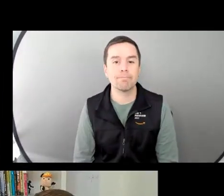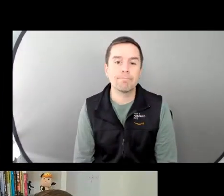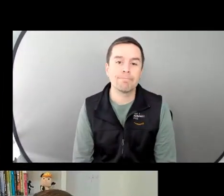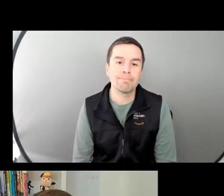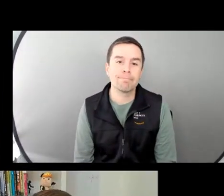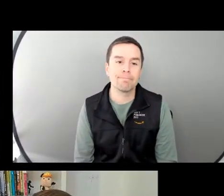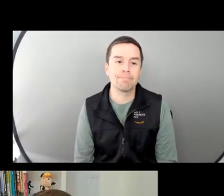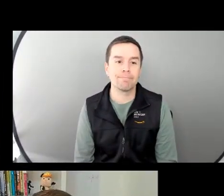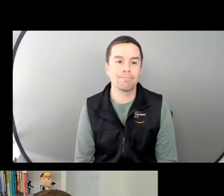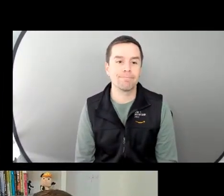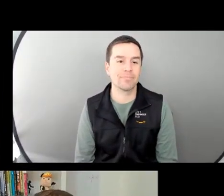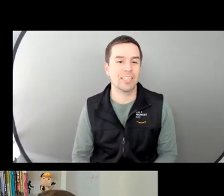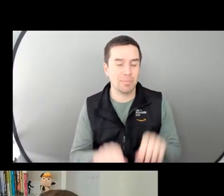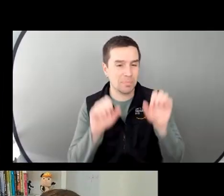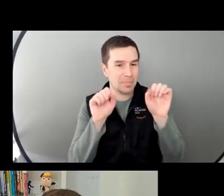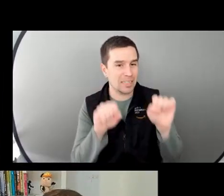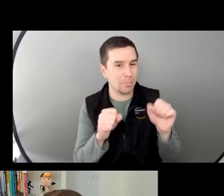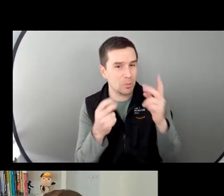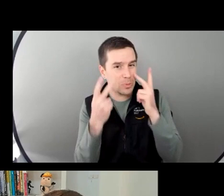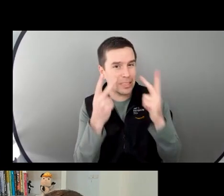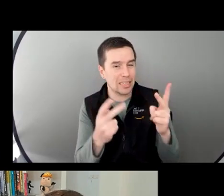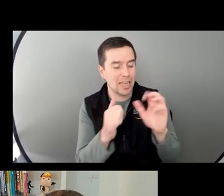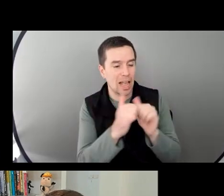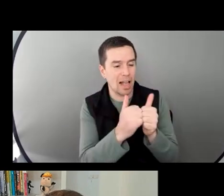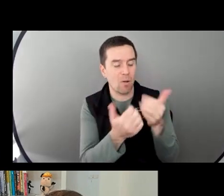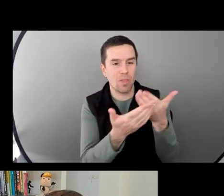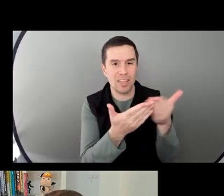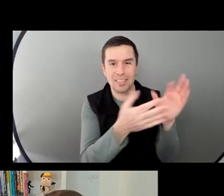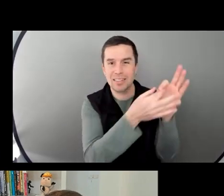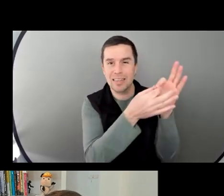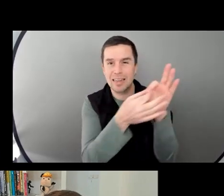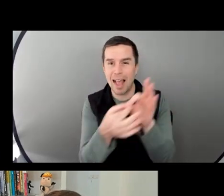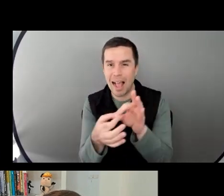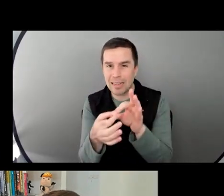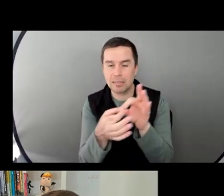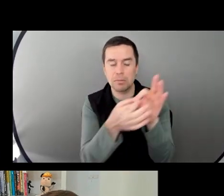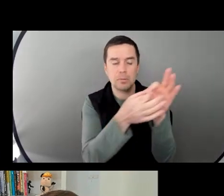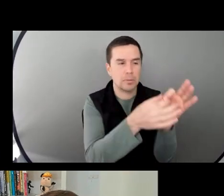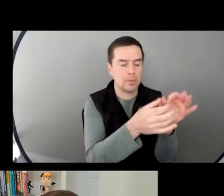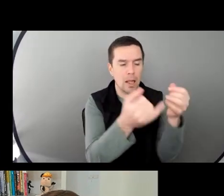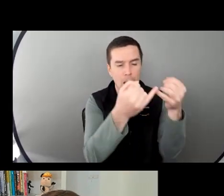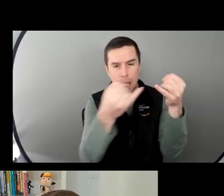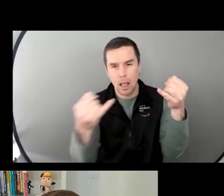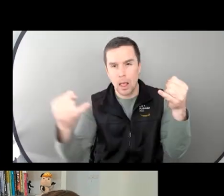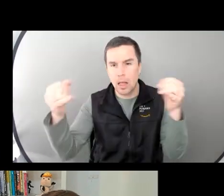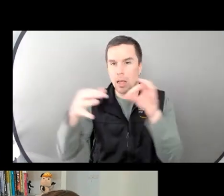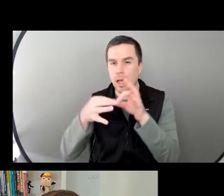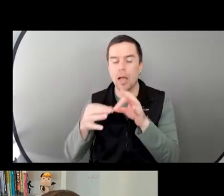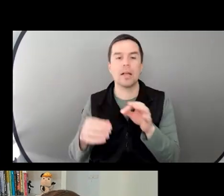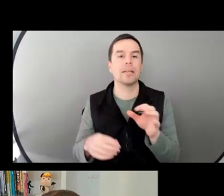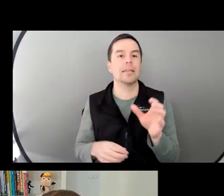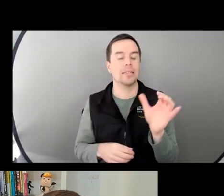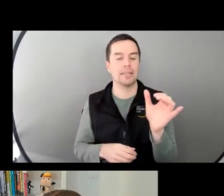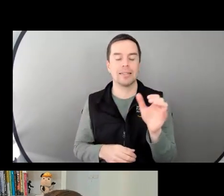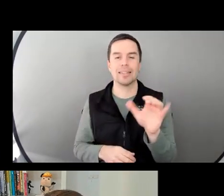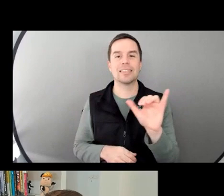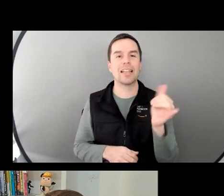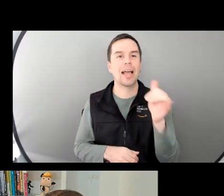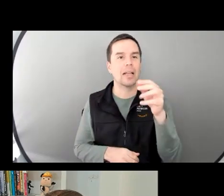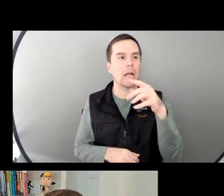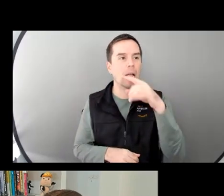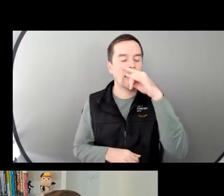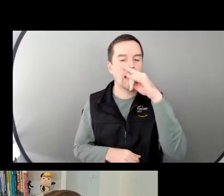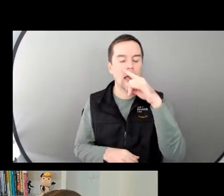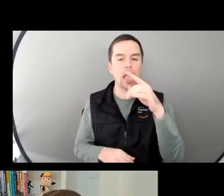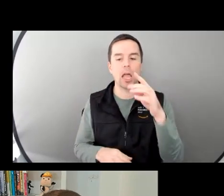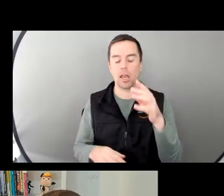Yeah, being able to see the strings connect. It's like being a kid and tying strings from one chair to another chair and actually